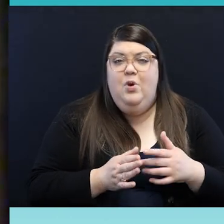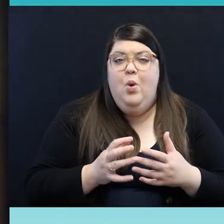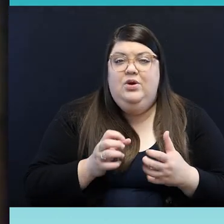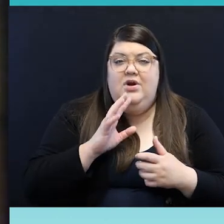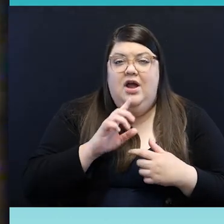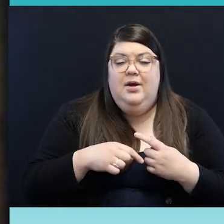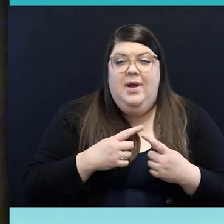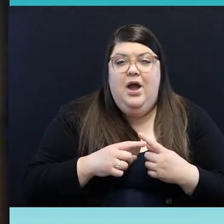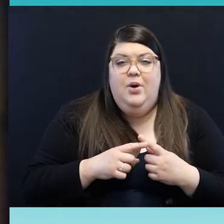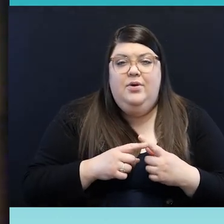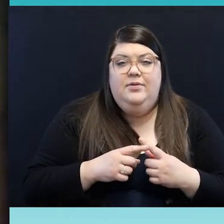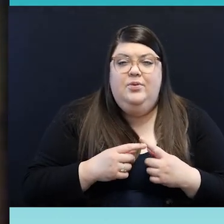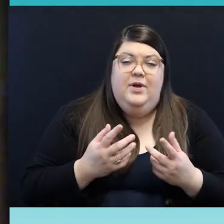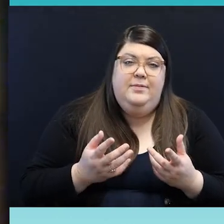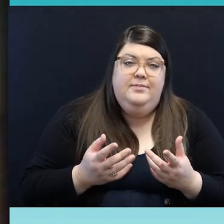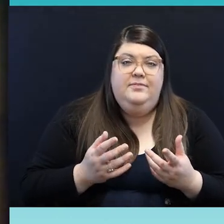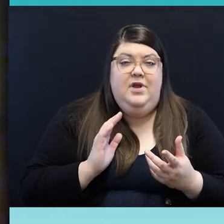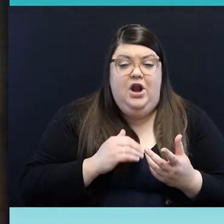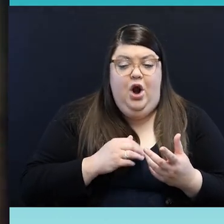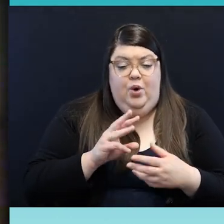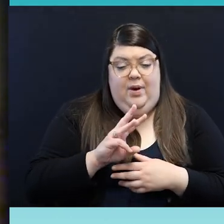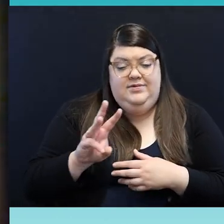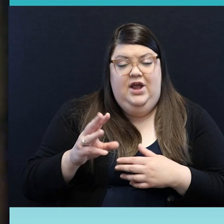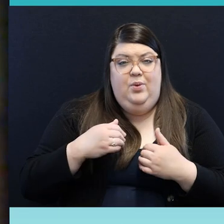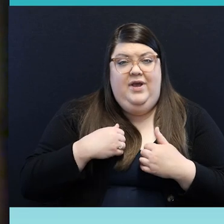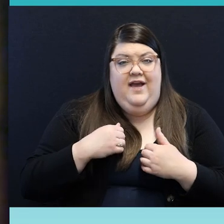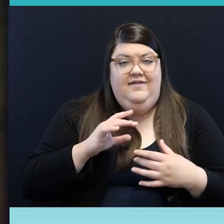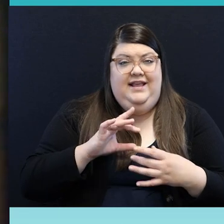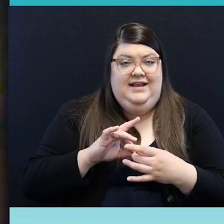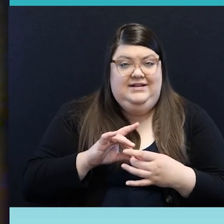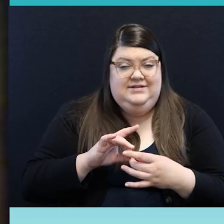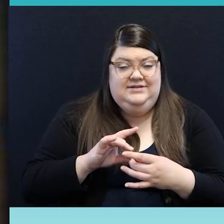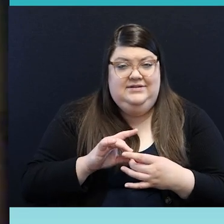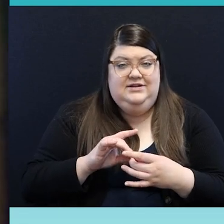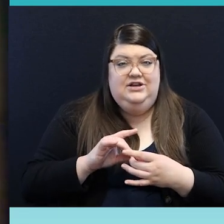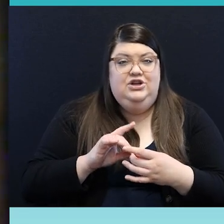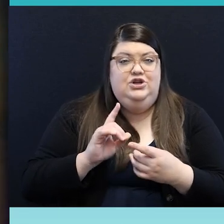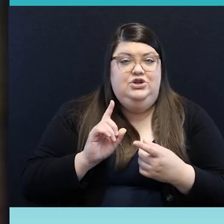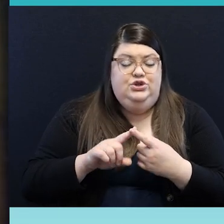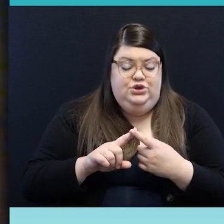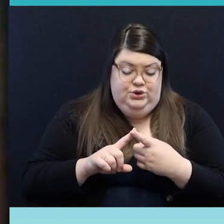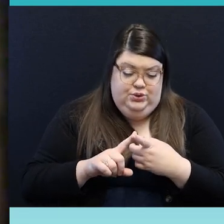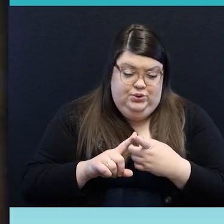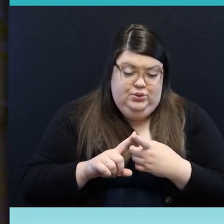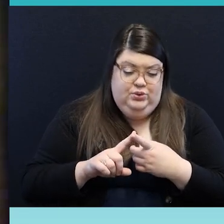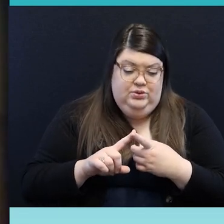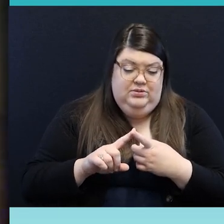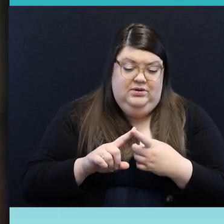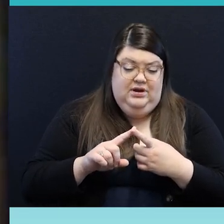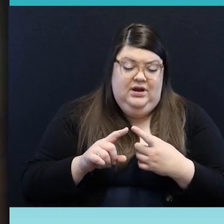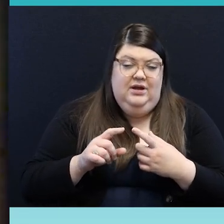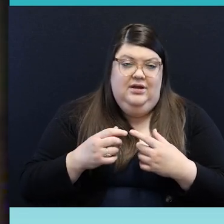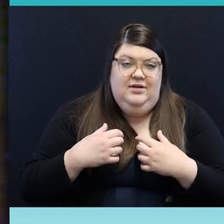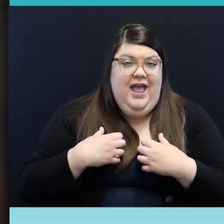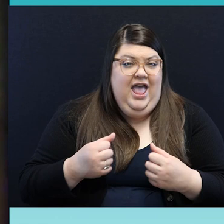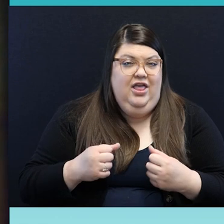want to talk a little bit about, on our website, we've got links to Health Current